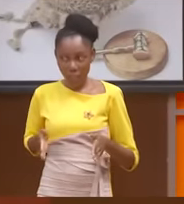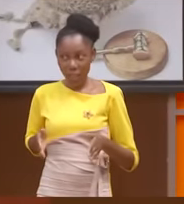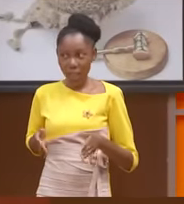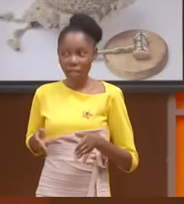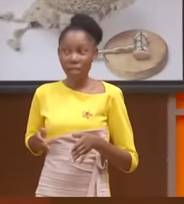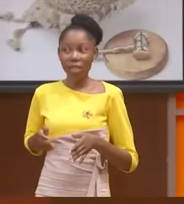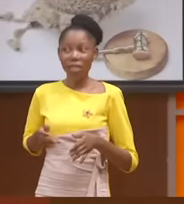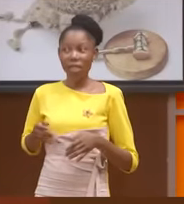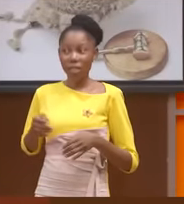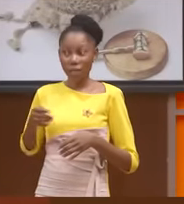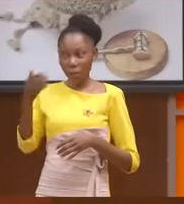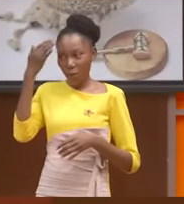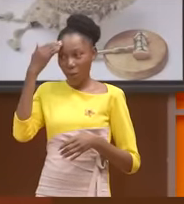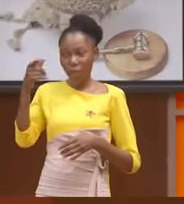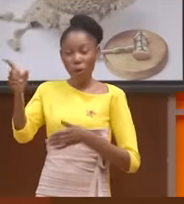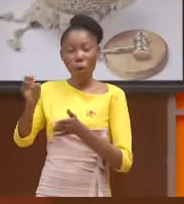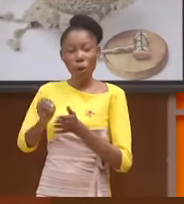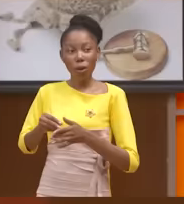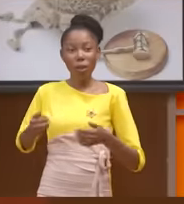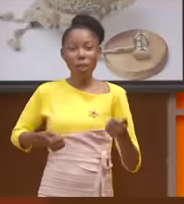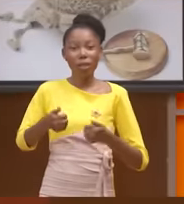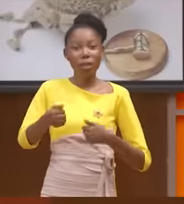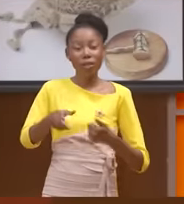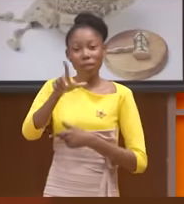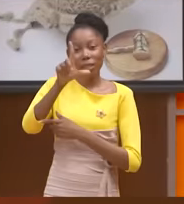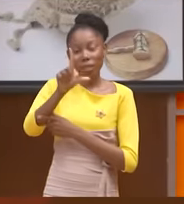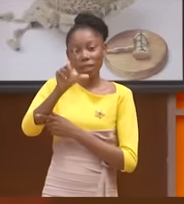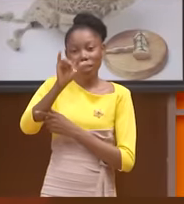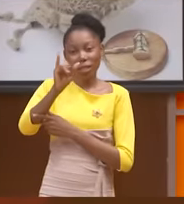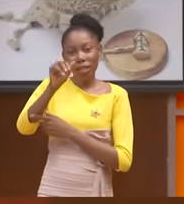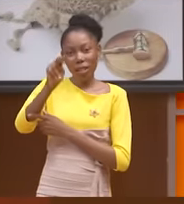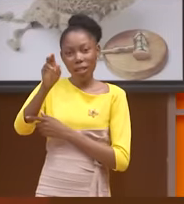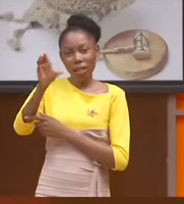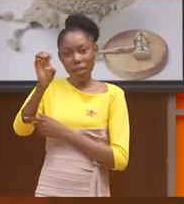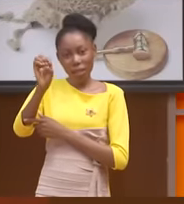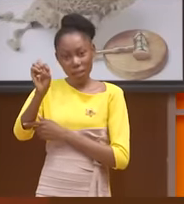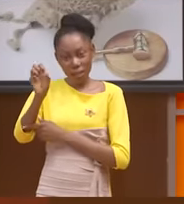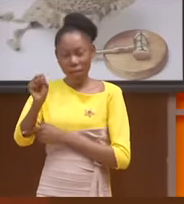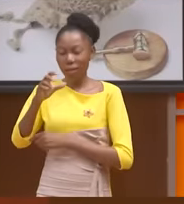my driver's license, I'm on debt. So right now, I'm on the floor.